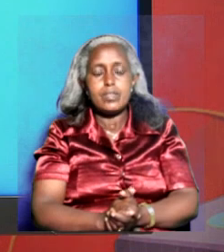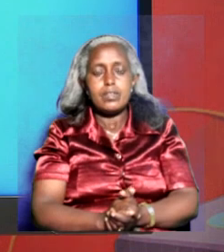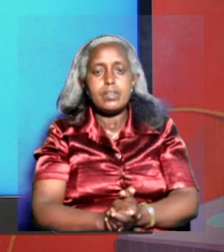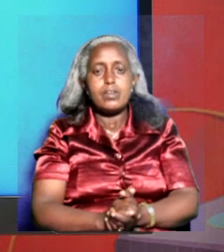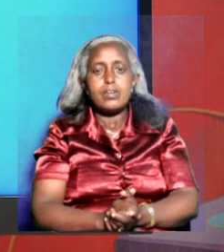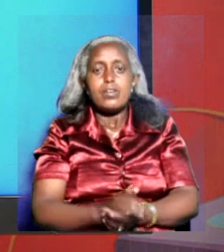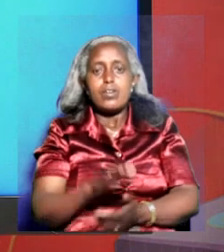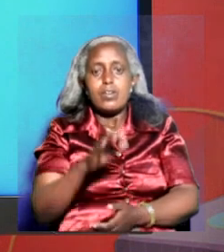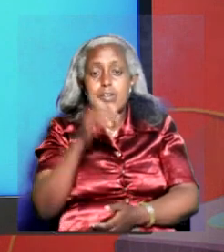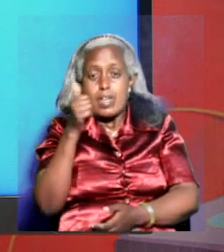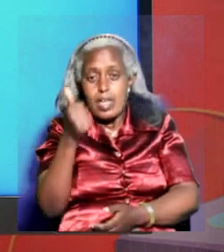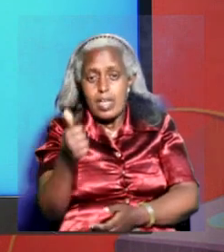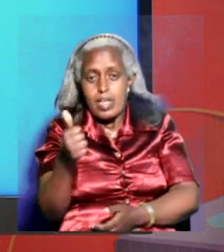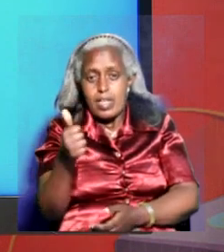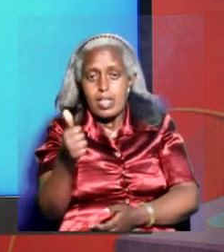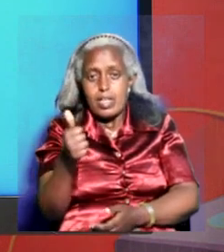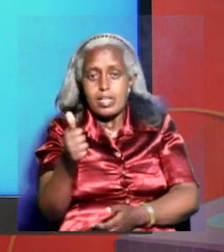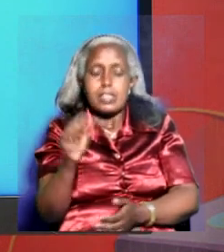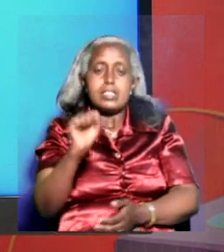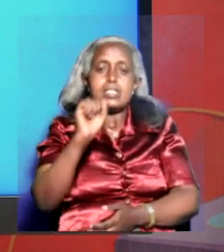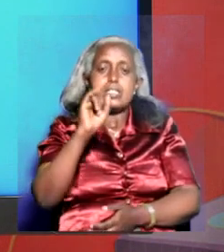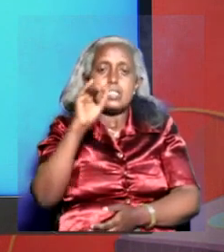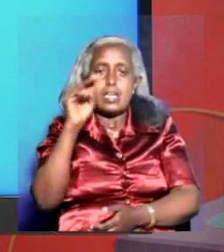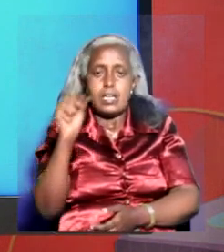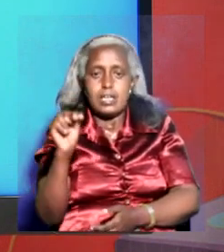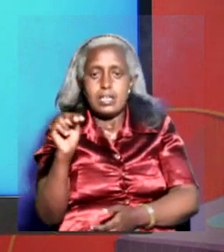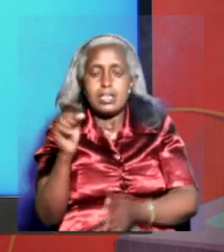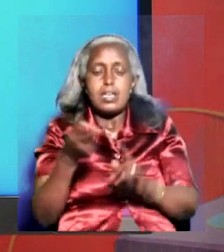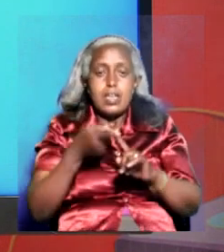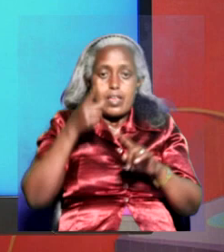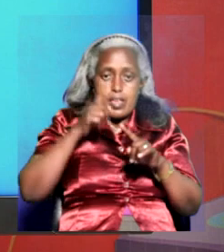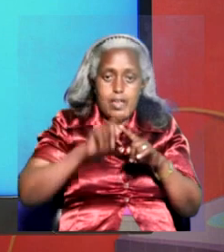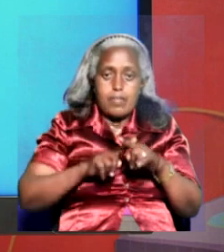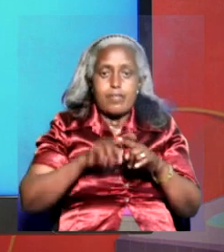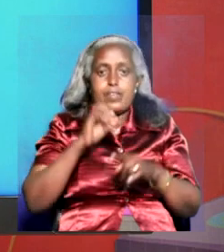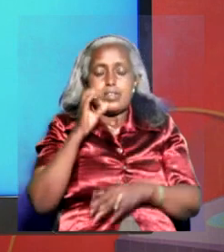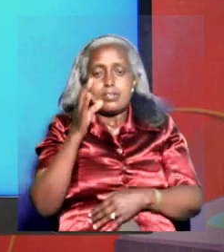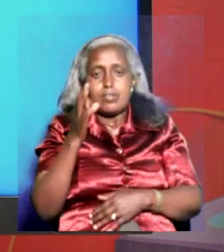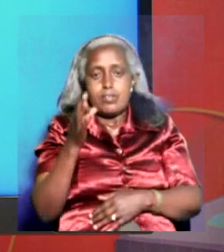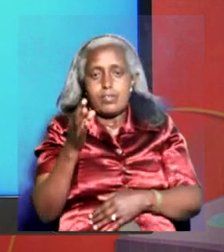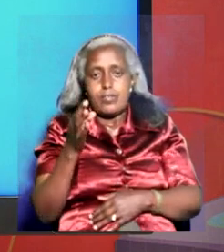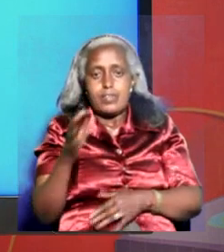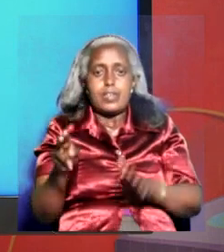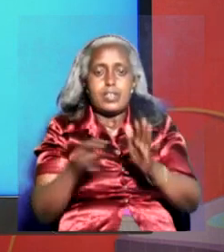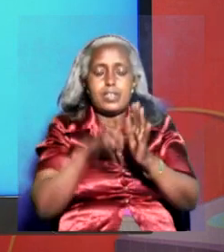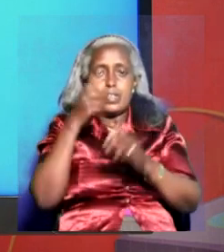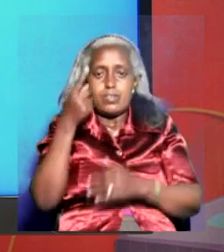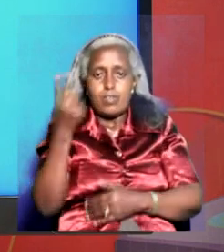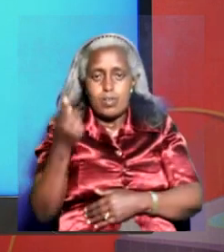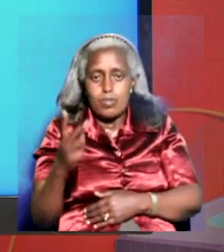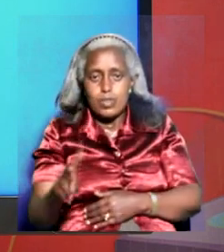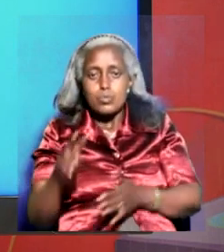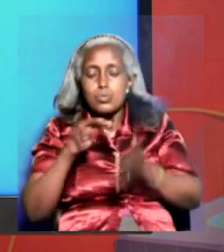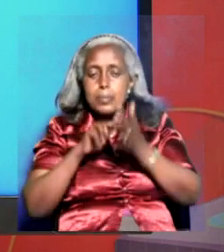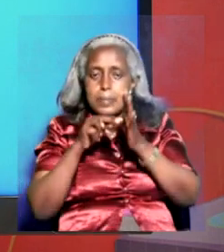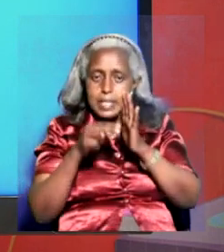for A, sine inverse of -1 over 2